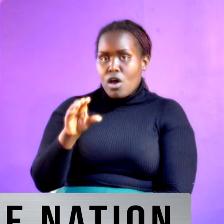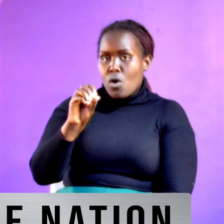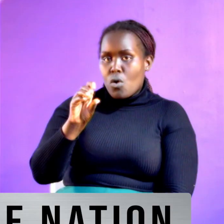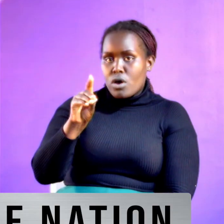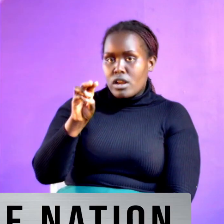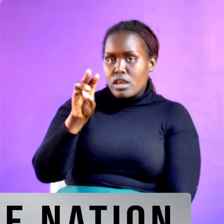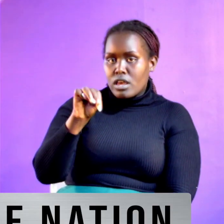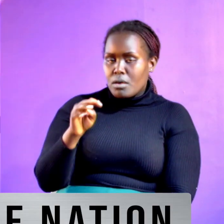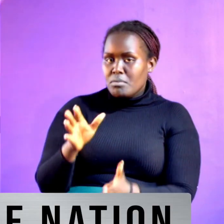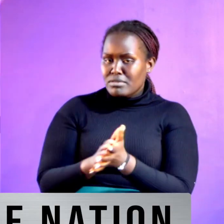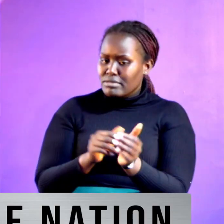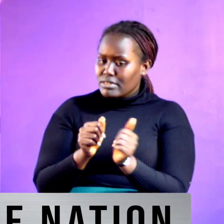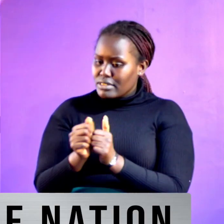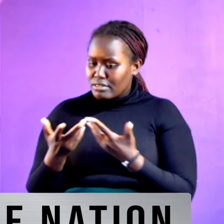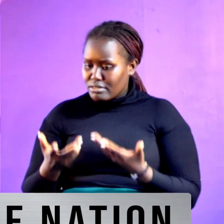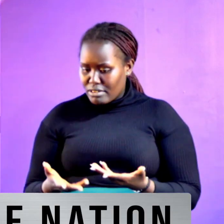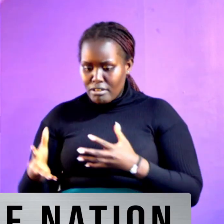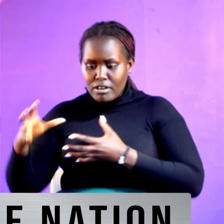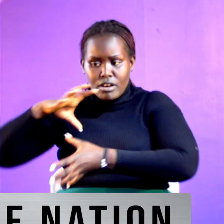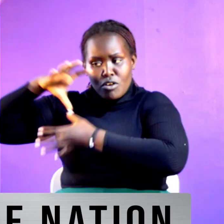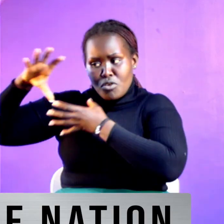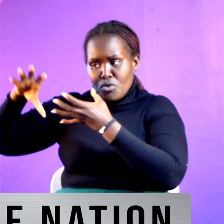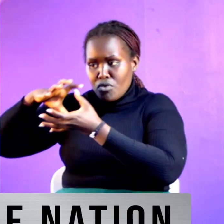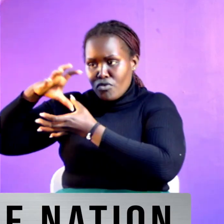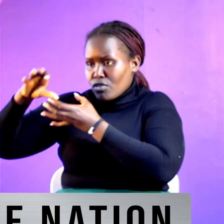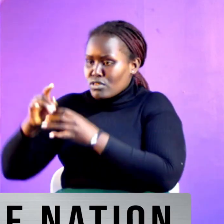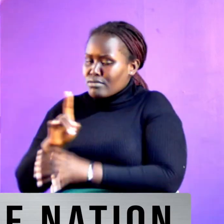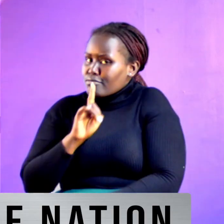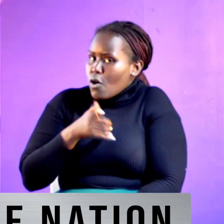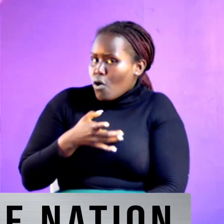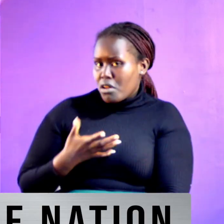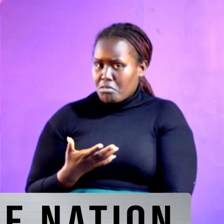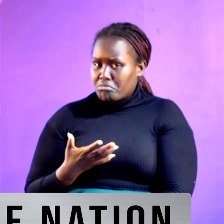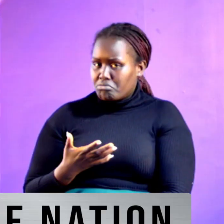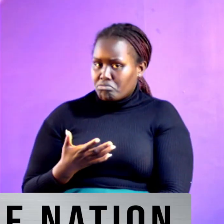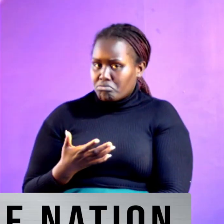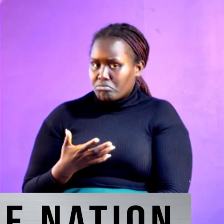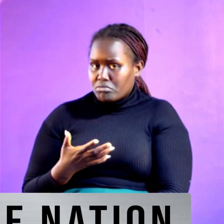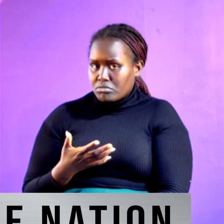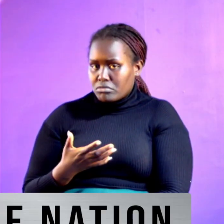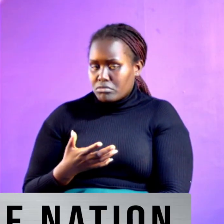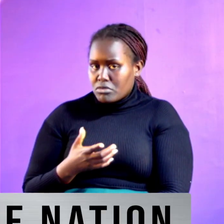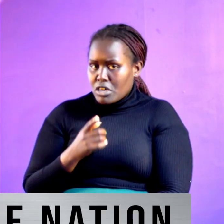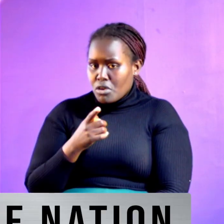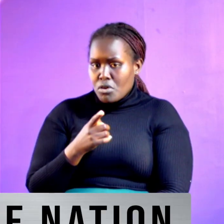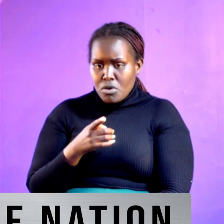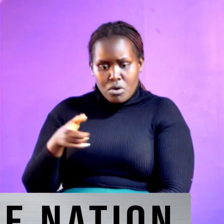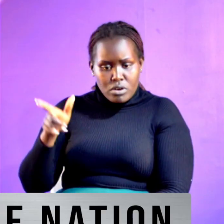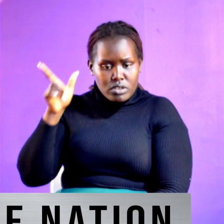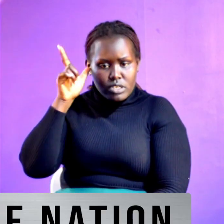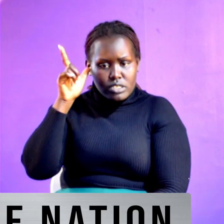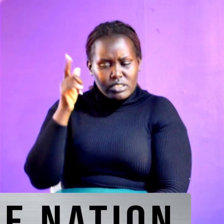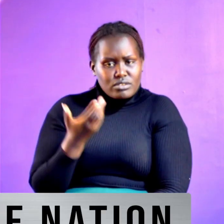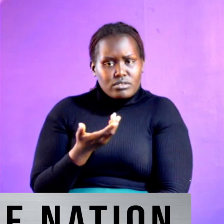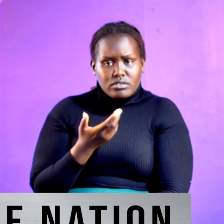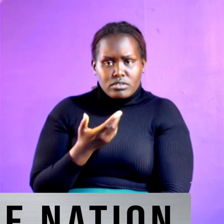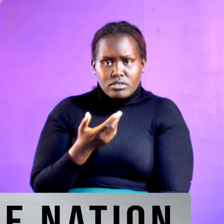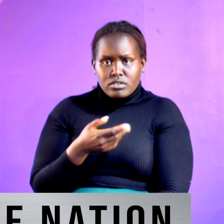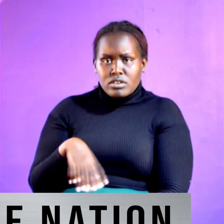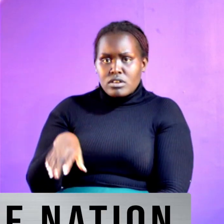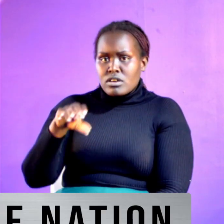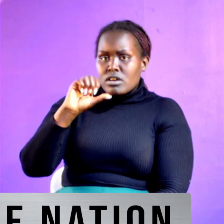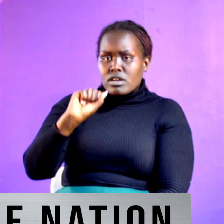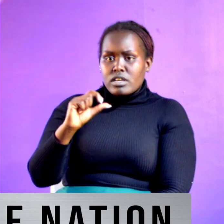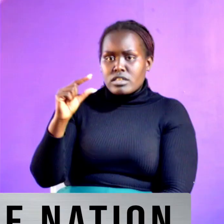it chaos? Is it confusion? Is it order? Did you listen to the